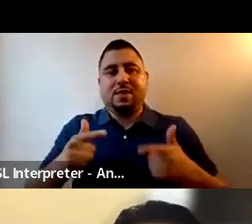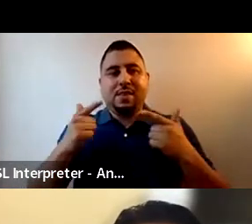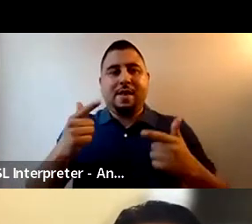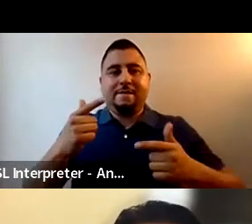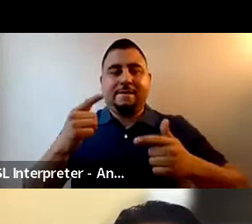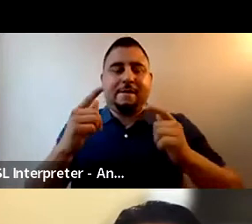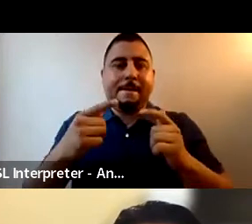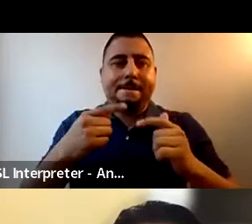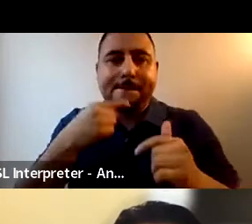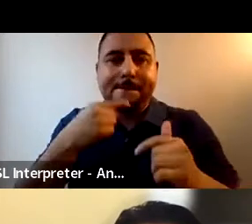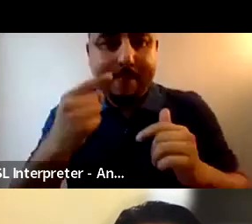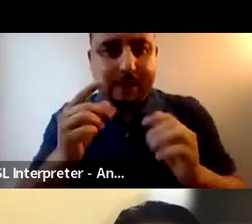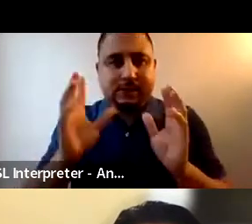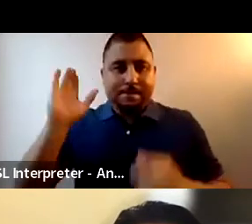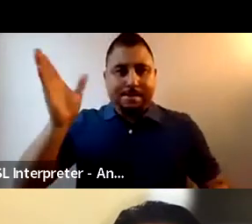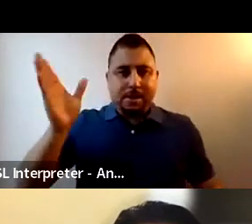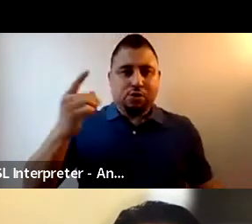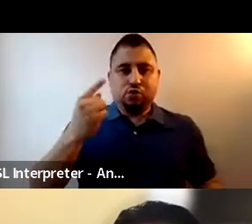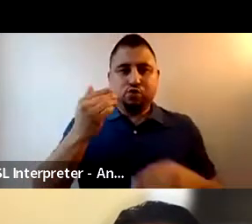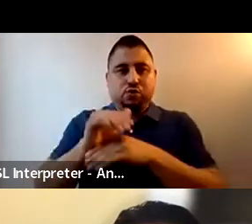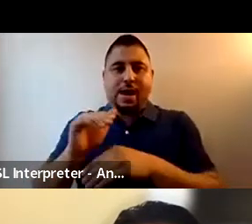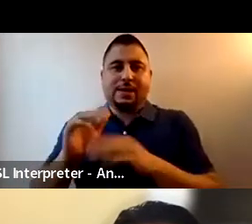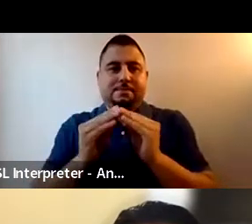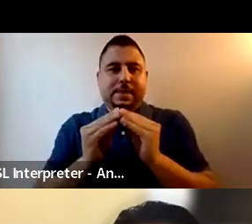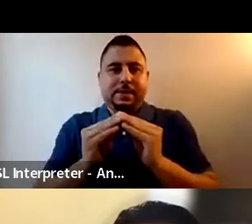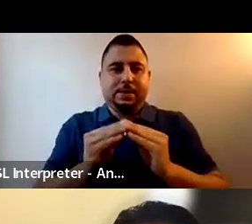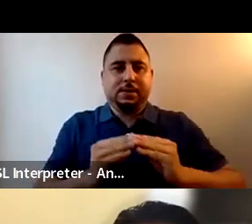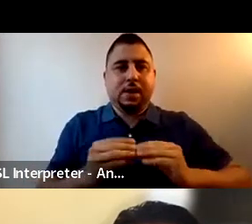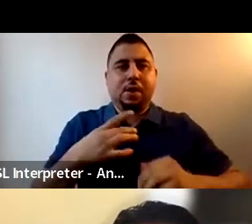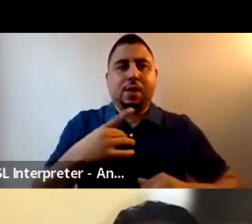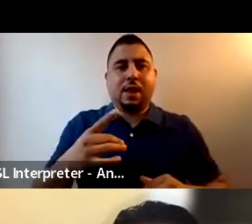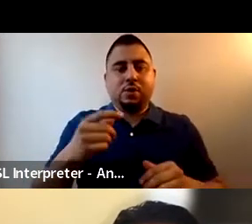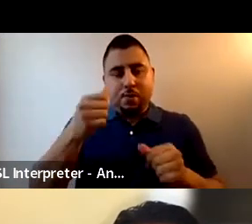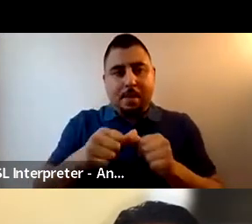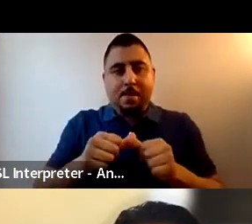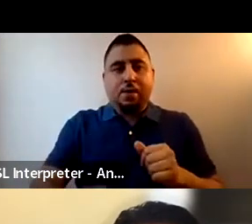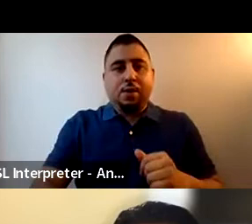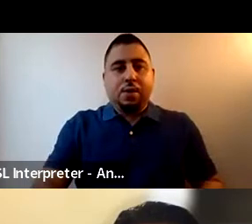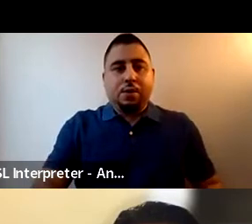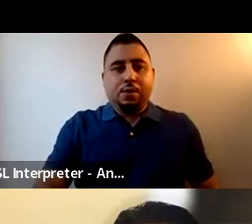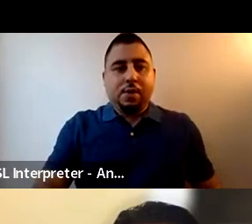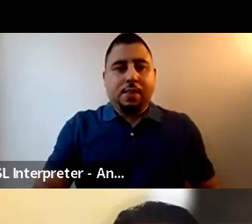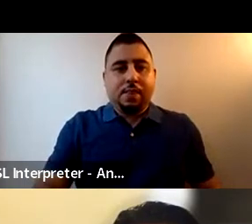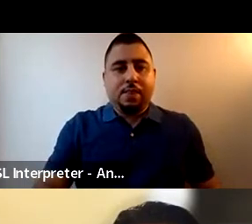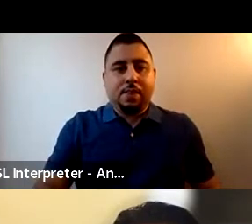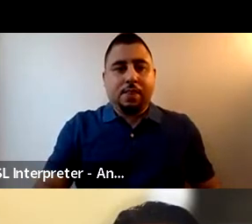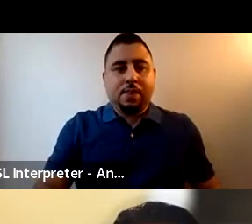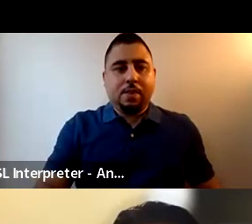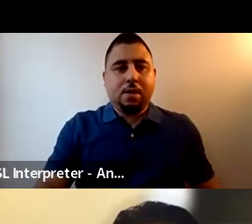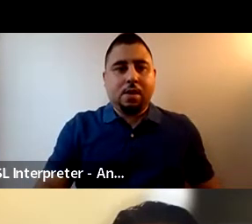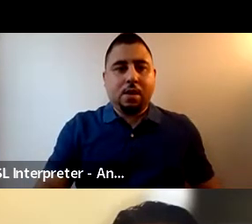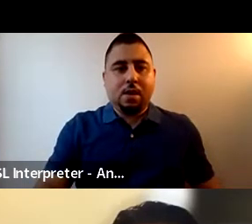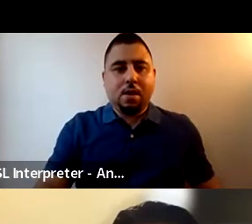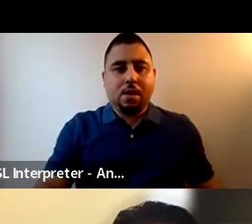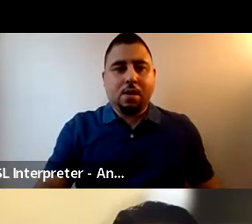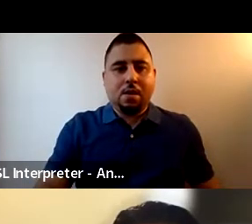public hearing speakers for tonight's public hearing. I'd like to note to the public speakers, this is an opportunity to